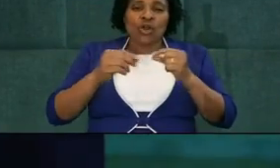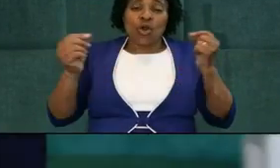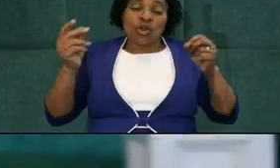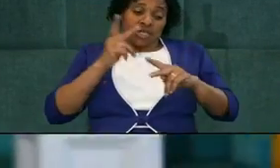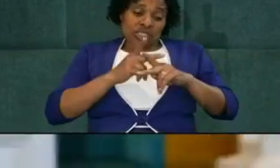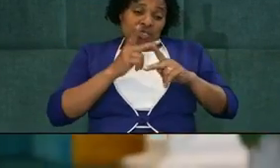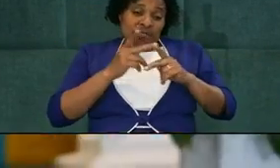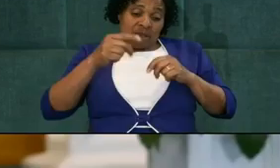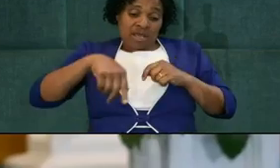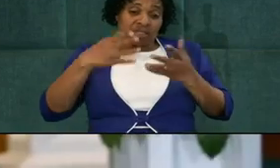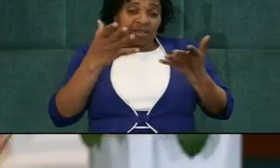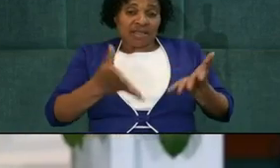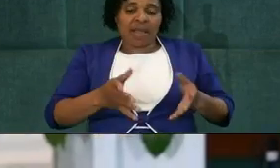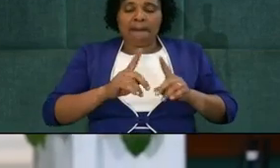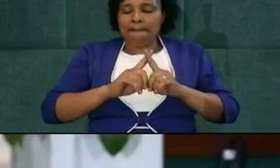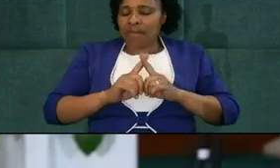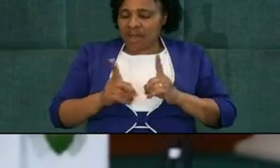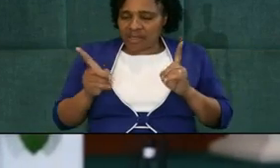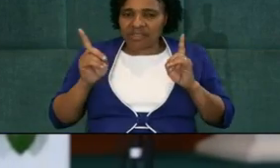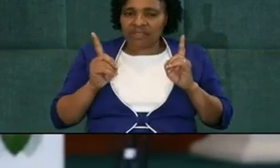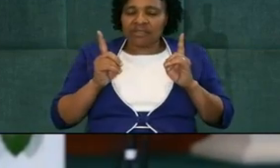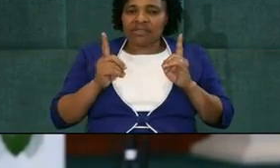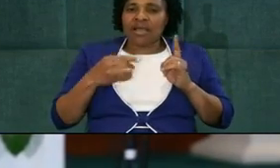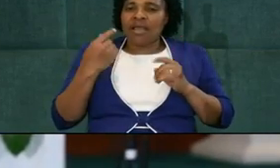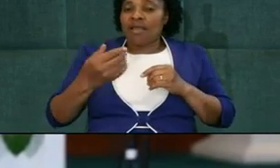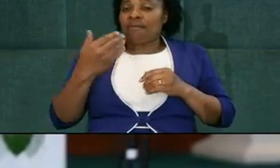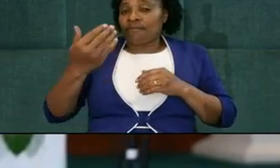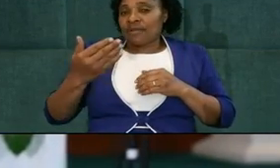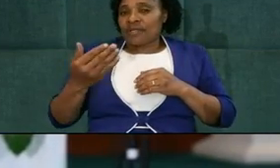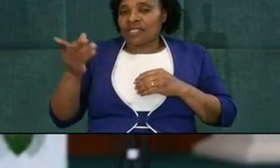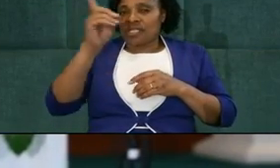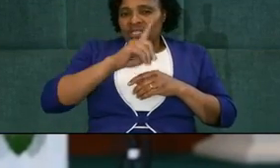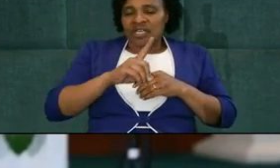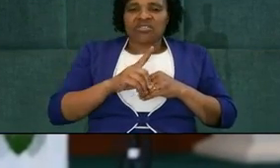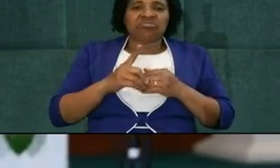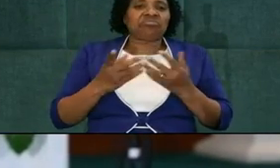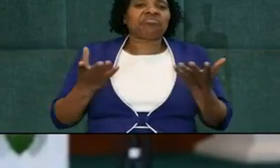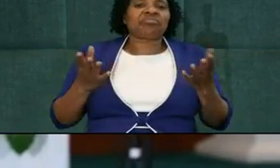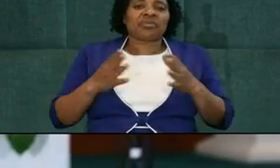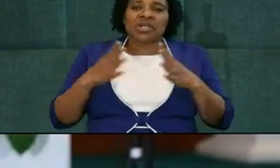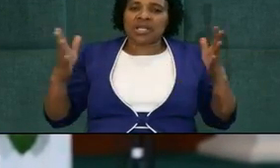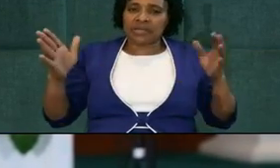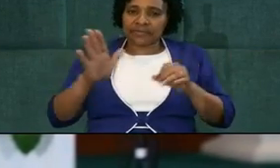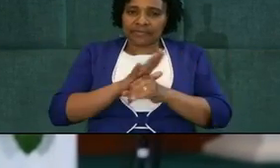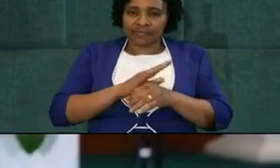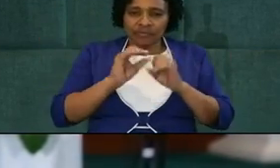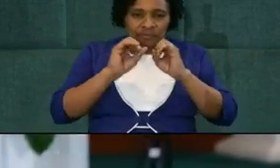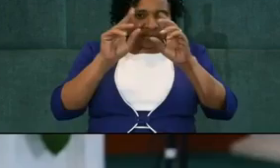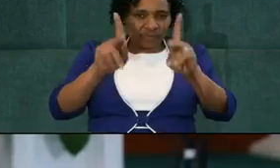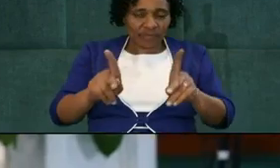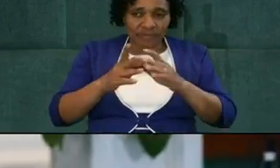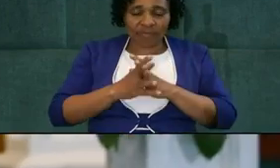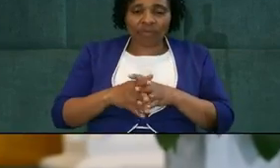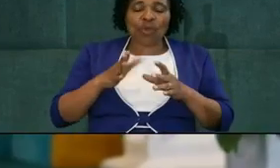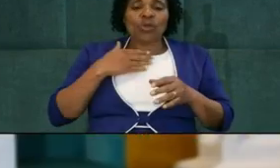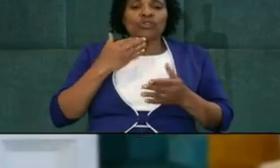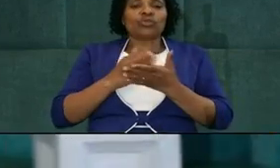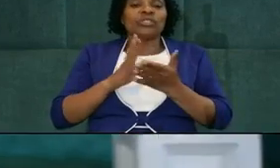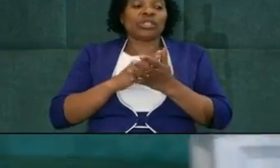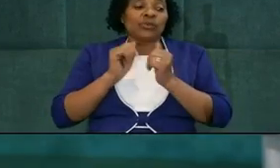us here on earth. But for every day, we are just so grateful. All right, I'm going to share with